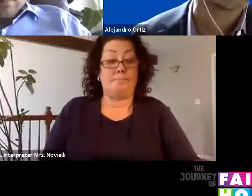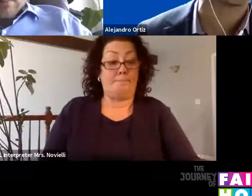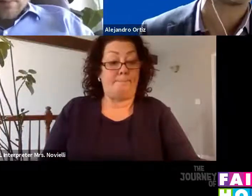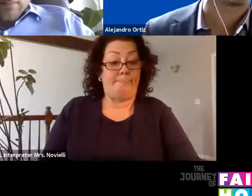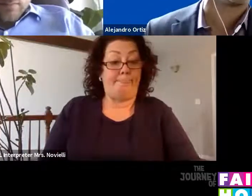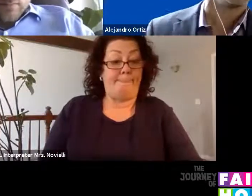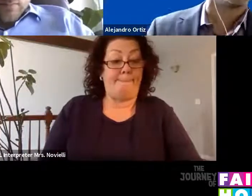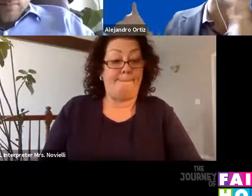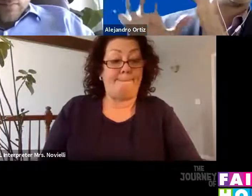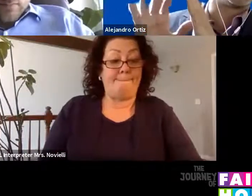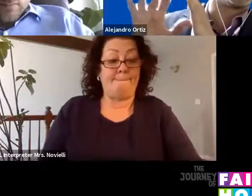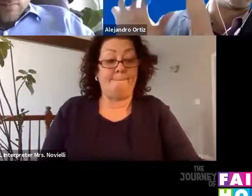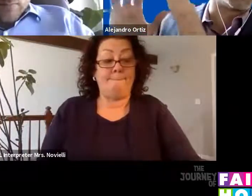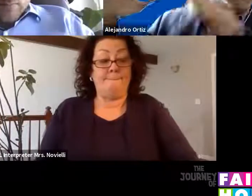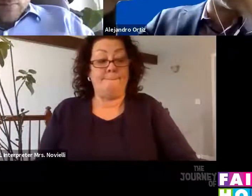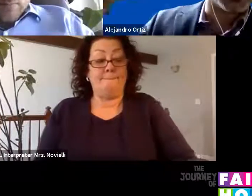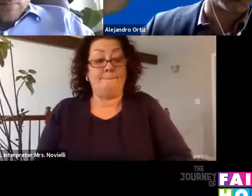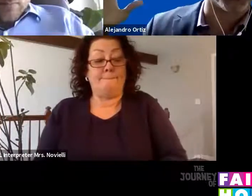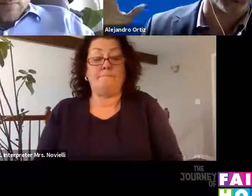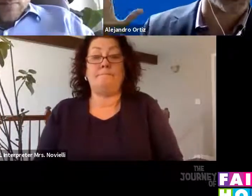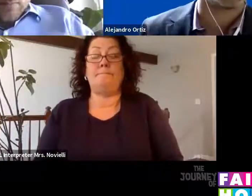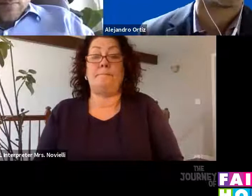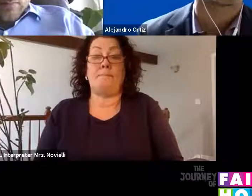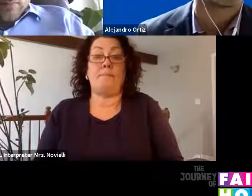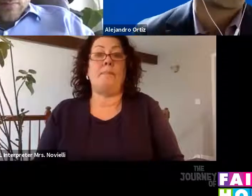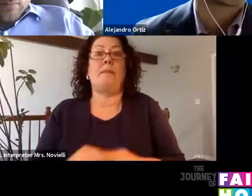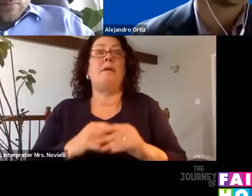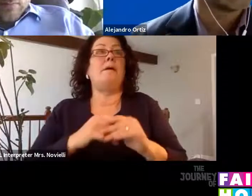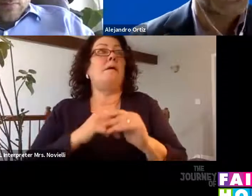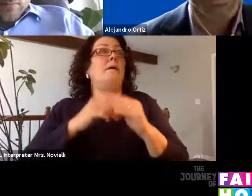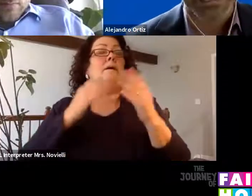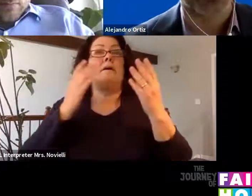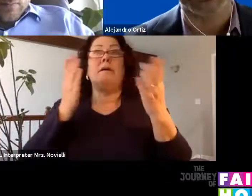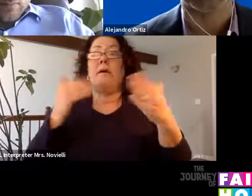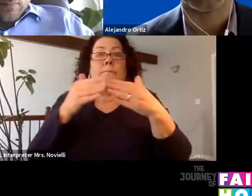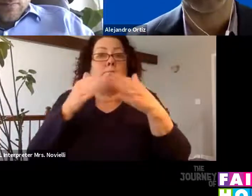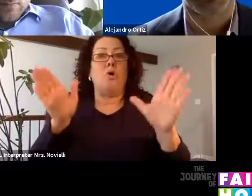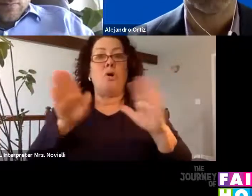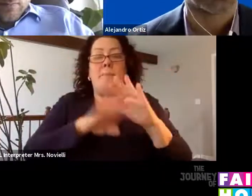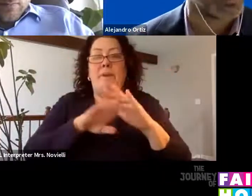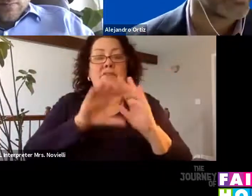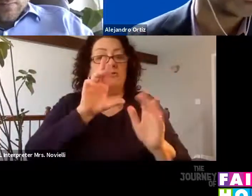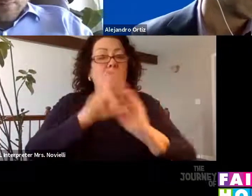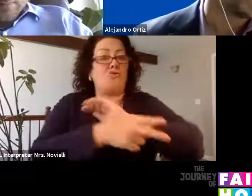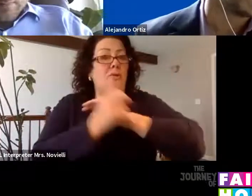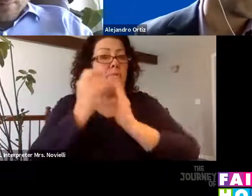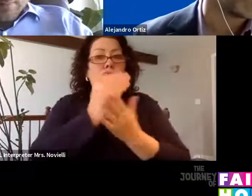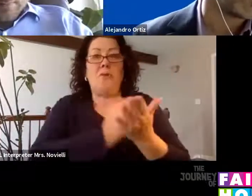no correlation between discriminating on the basis of these broad-based criminal records and any reduction in crime